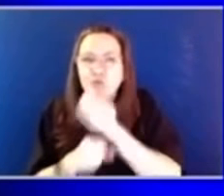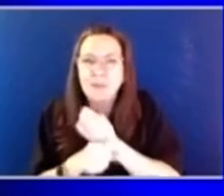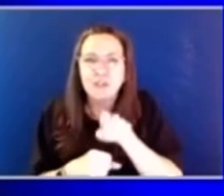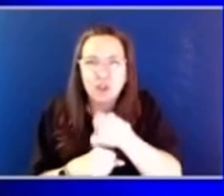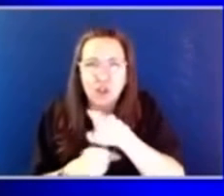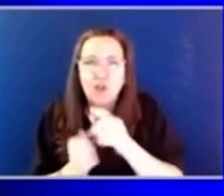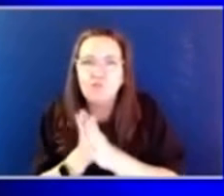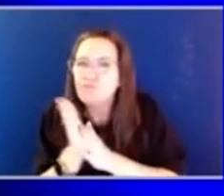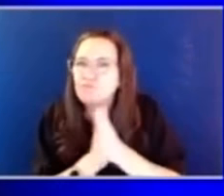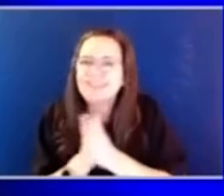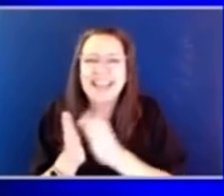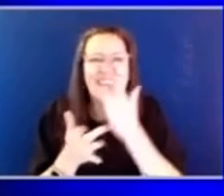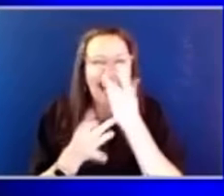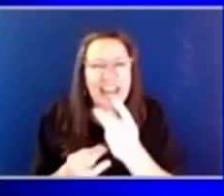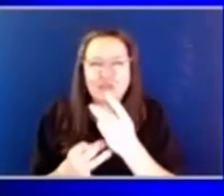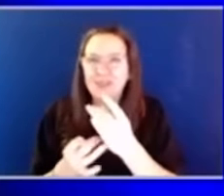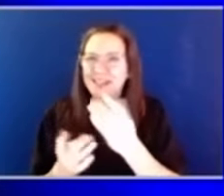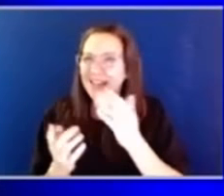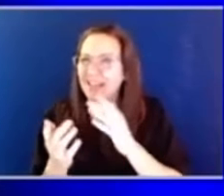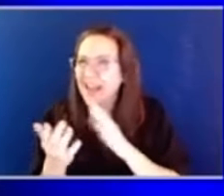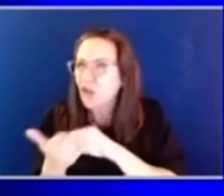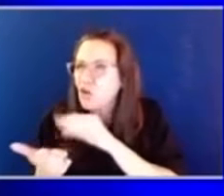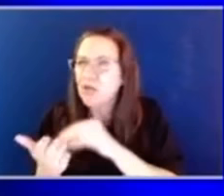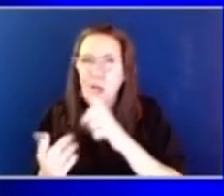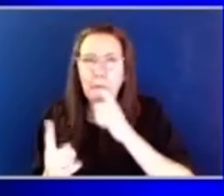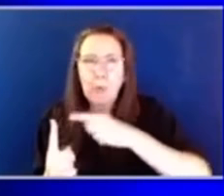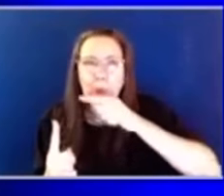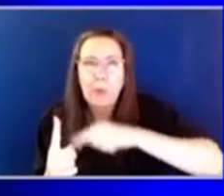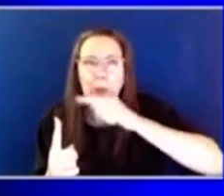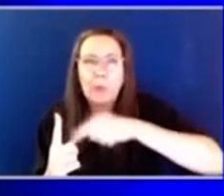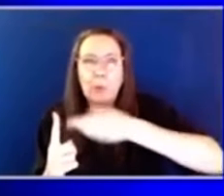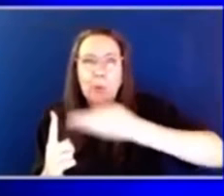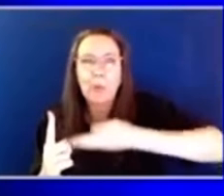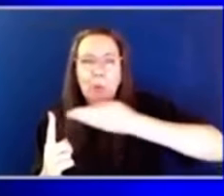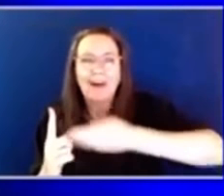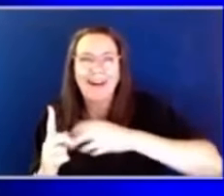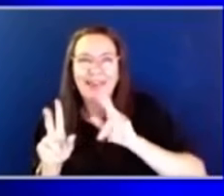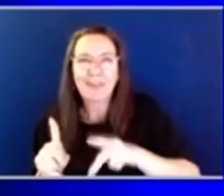of being inclusive, or are you genuinely interested in getting to know who the